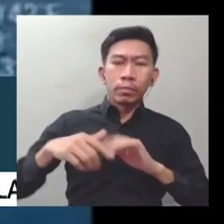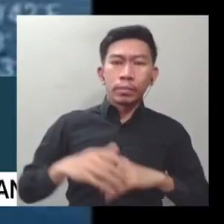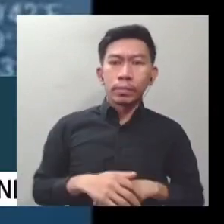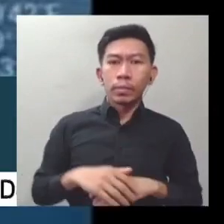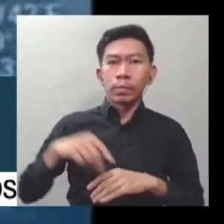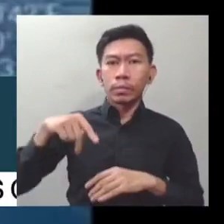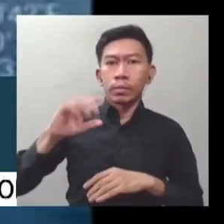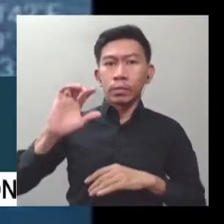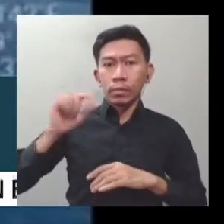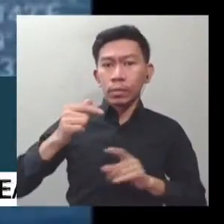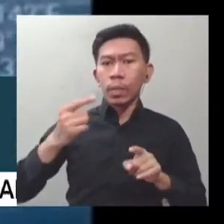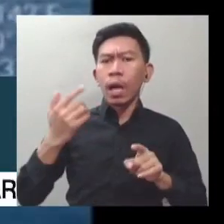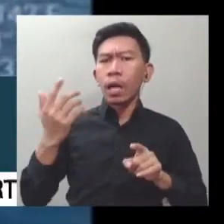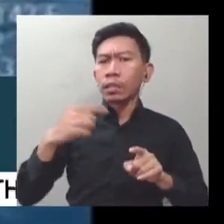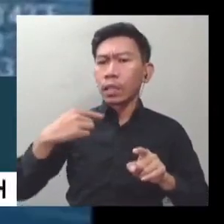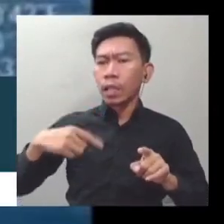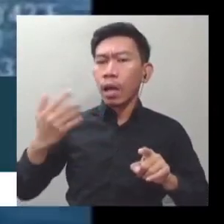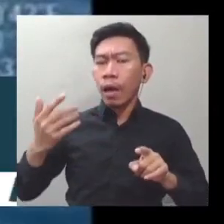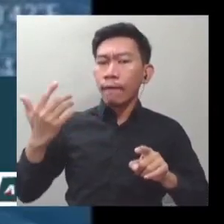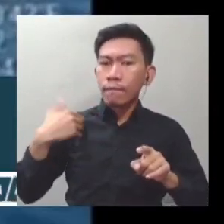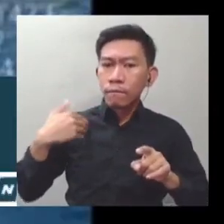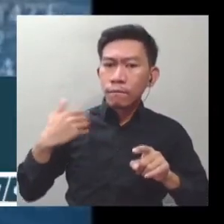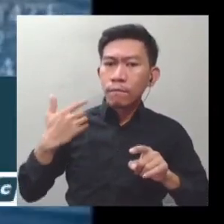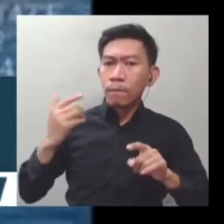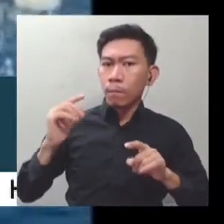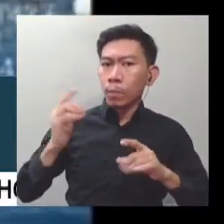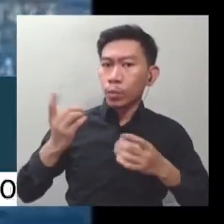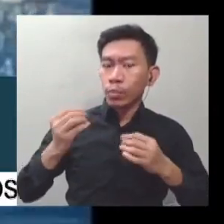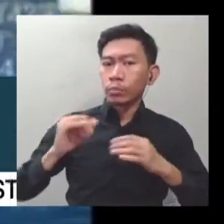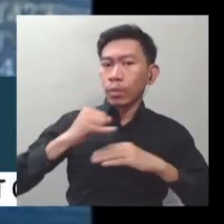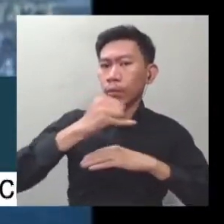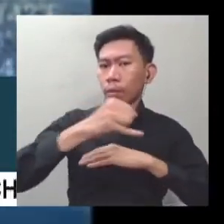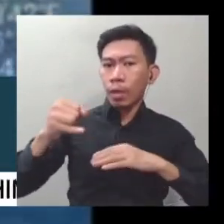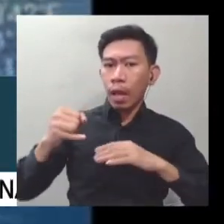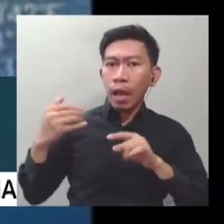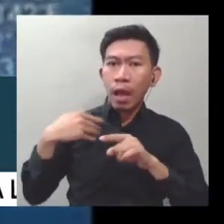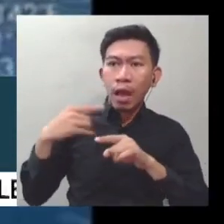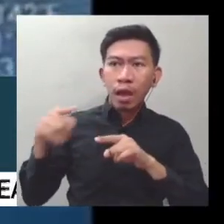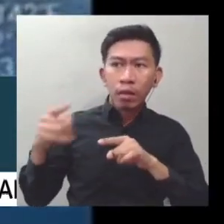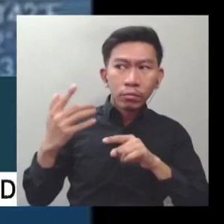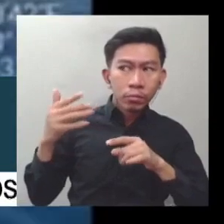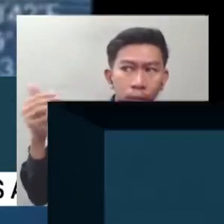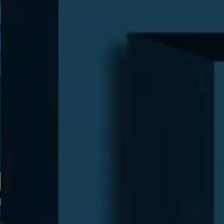the floating barriers when they see Filipino fishermen approaching Scarborough Shoal.